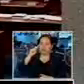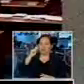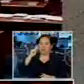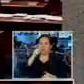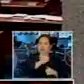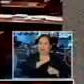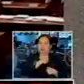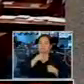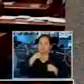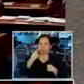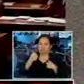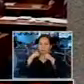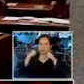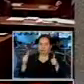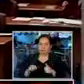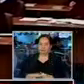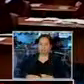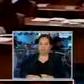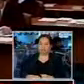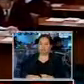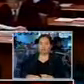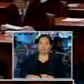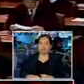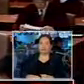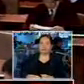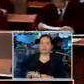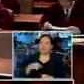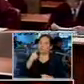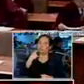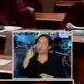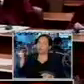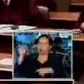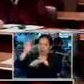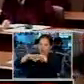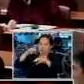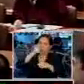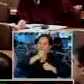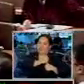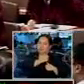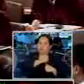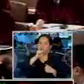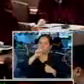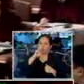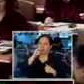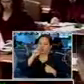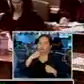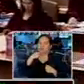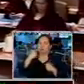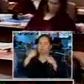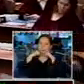proclamation? The Sergeant at Arms is directed to make the